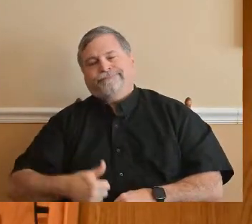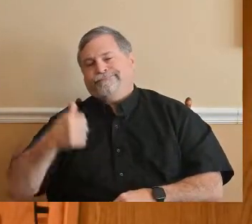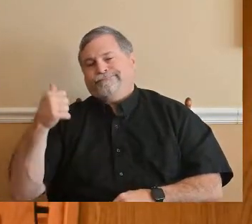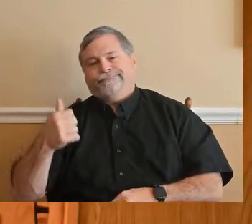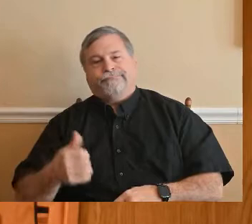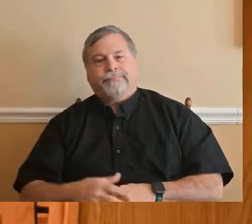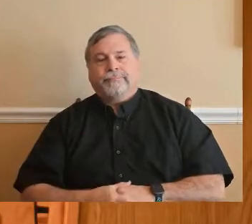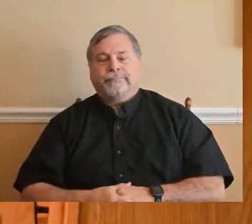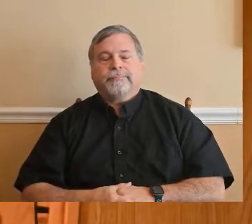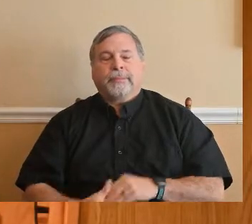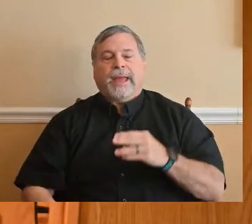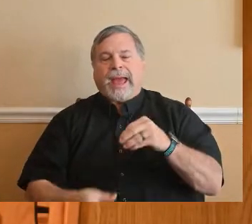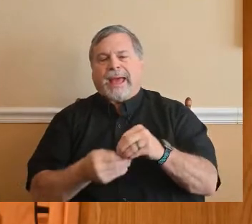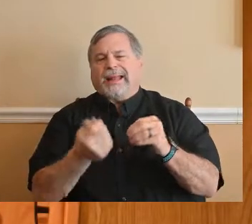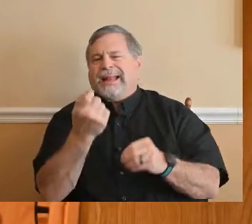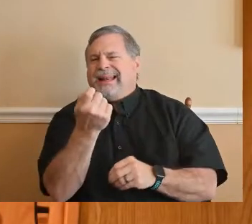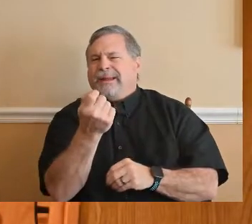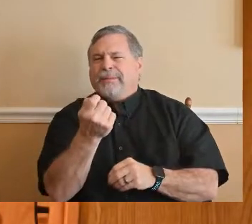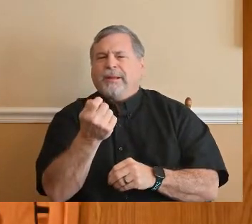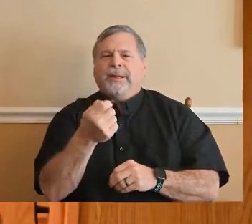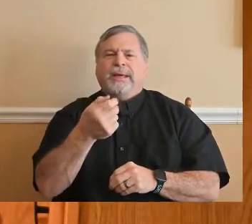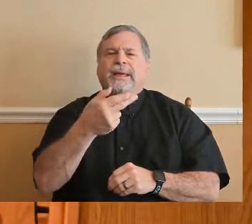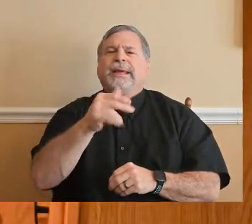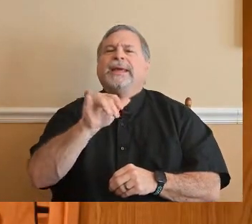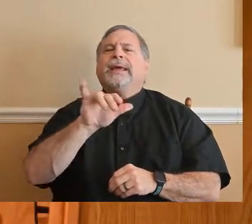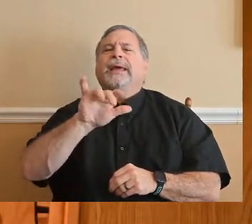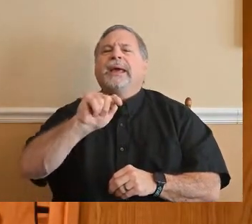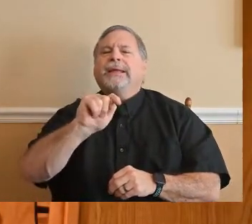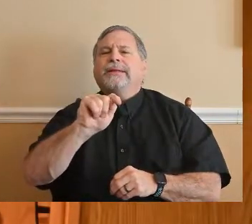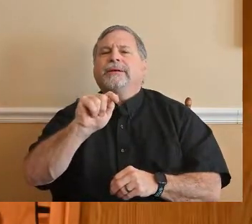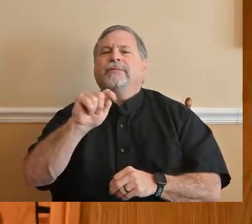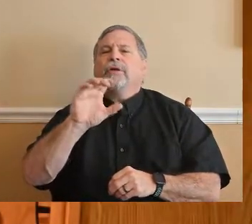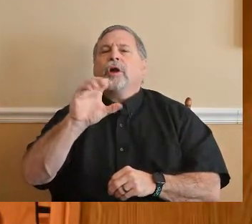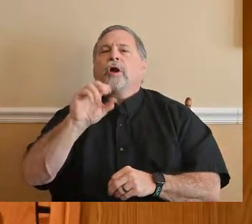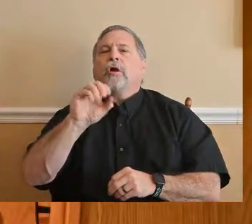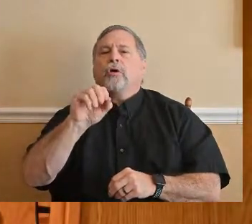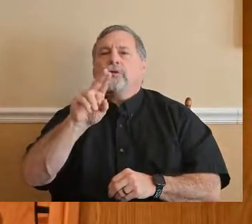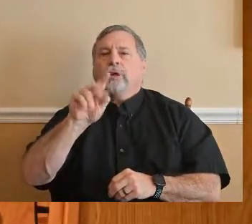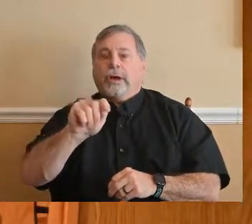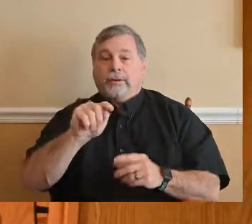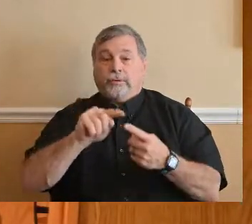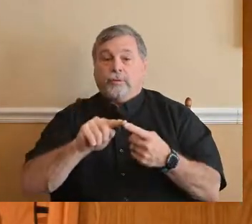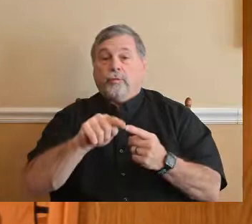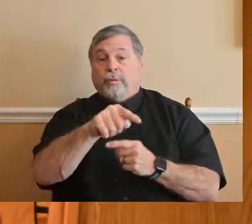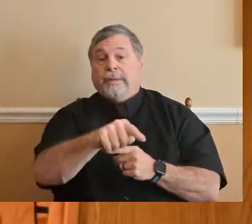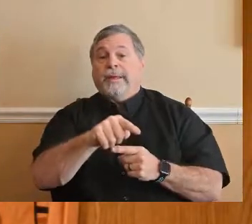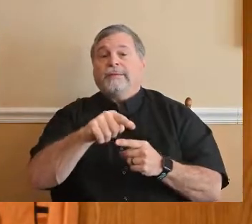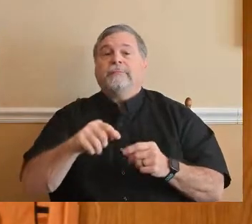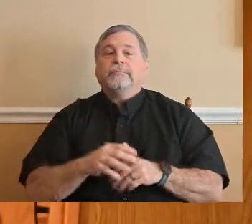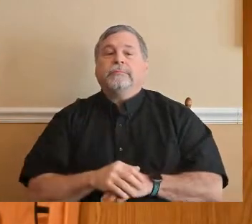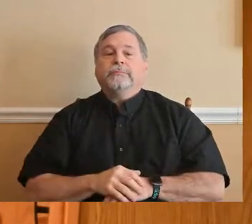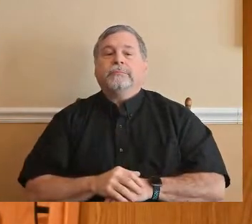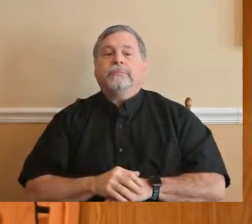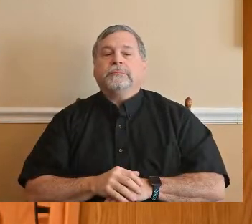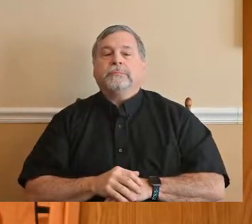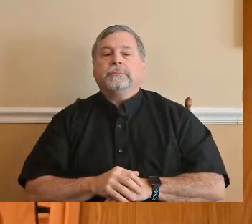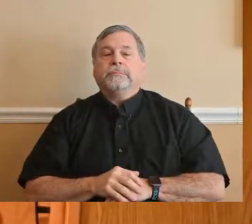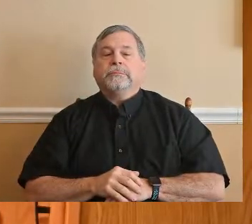it. But again, it's going to add just that little hint of coconut to this dish.